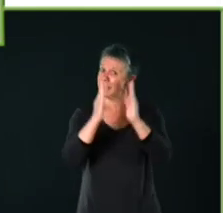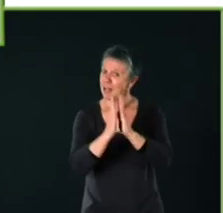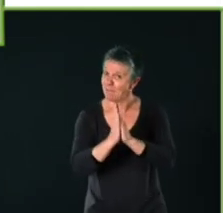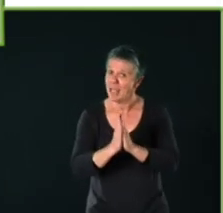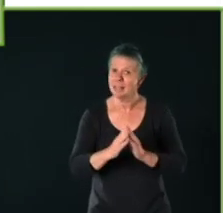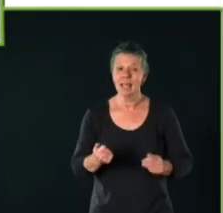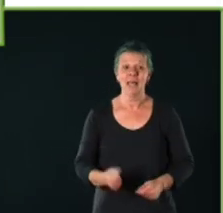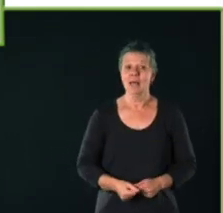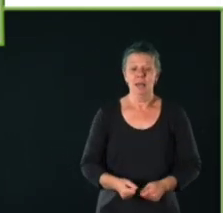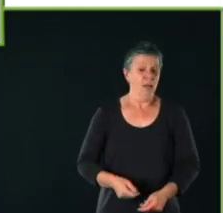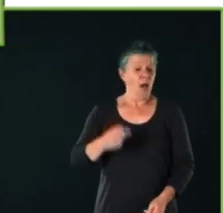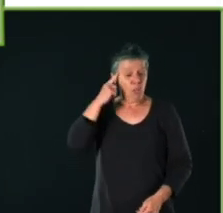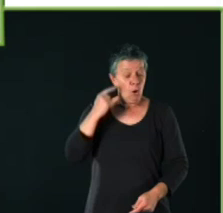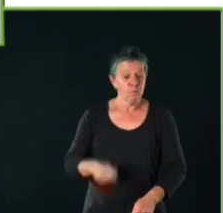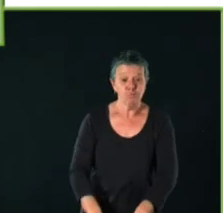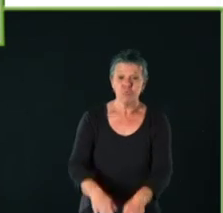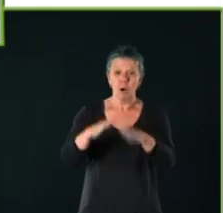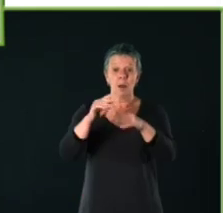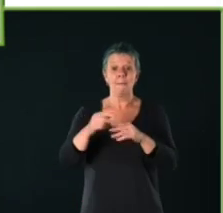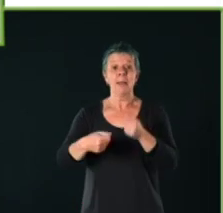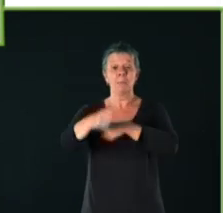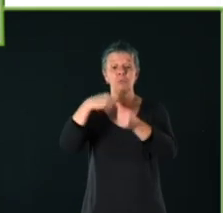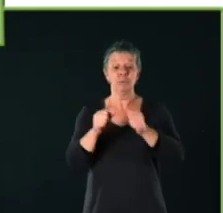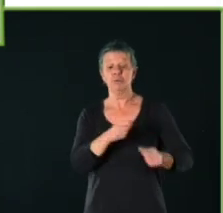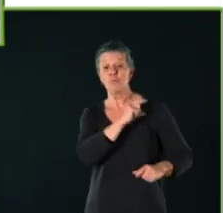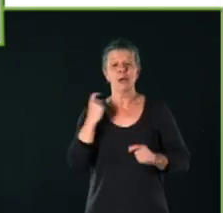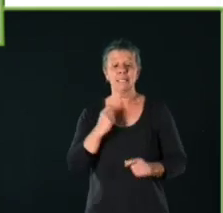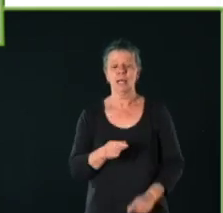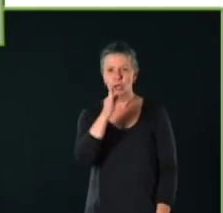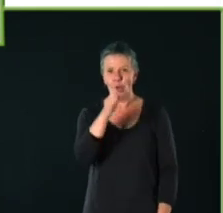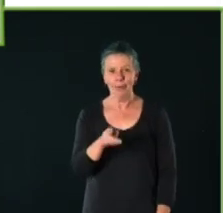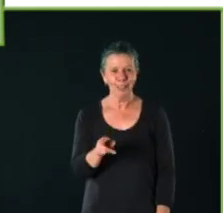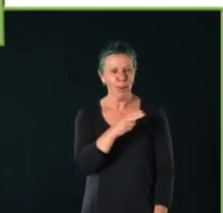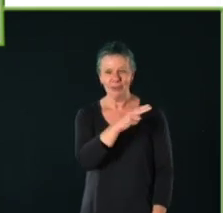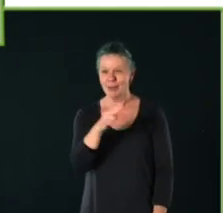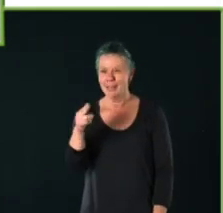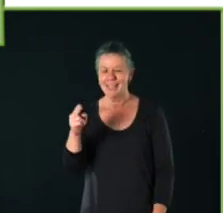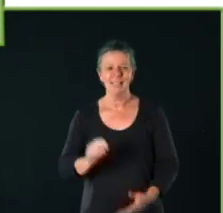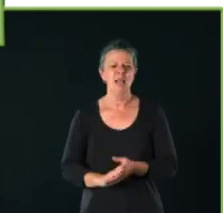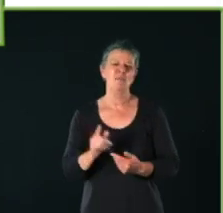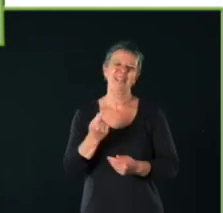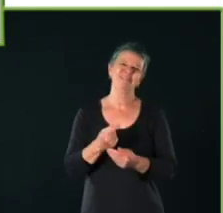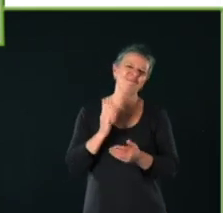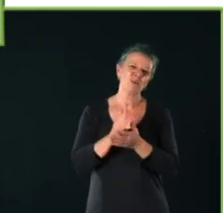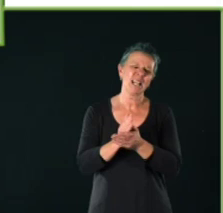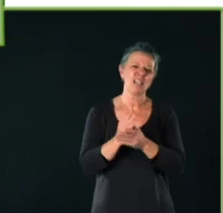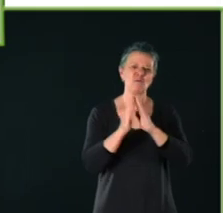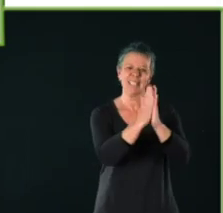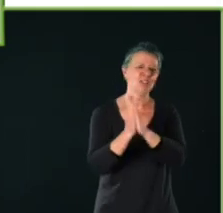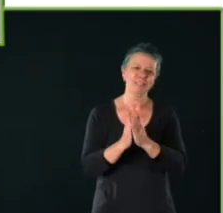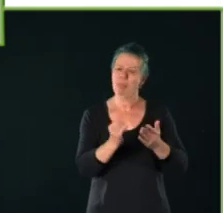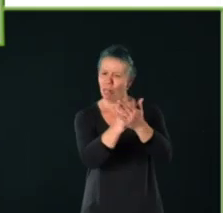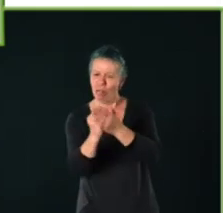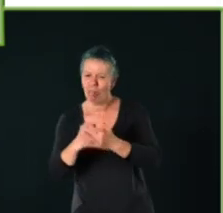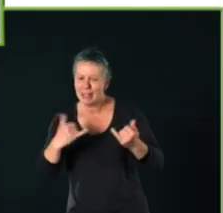I was raised in faith and I had admiration and hopes of becoming a priest myself. In nomine patri. There we go. But I find that